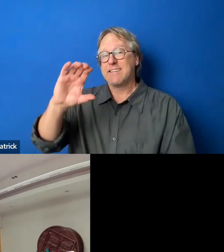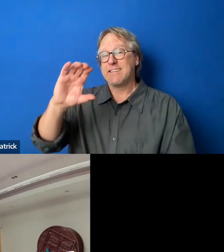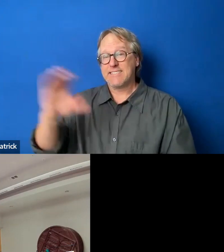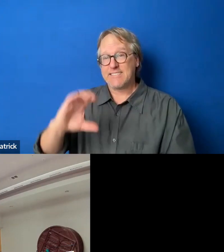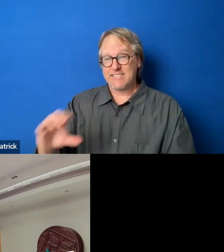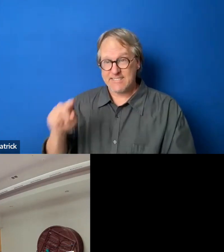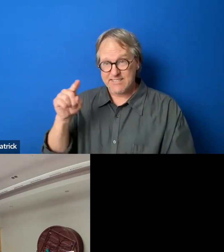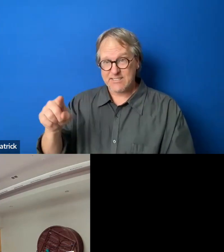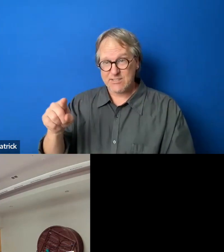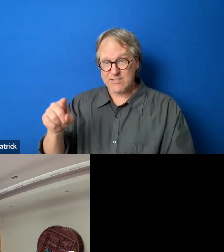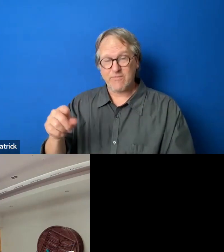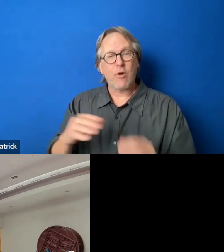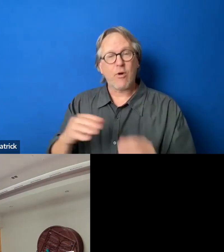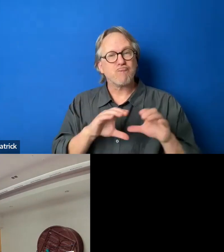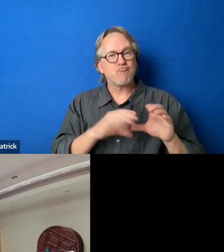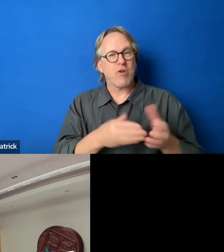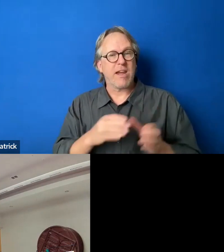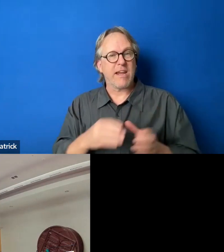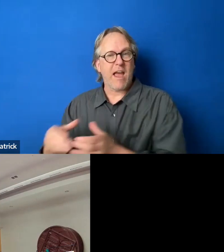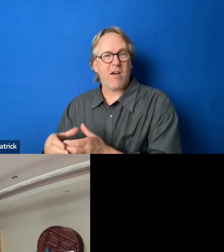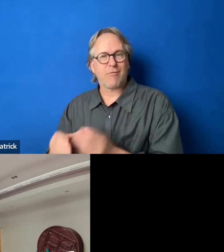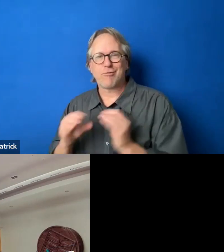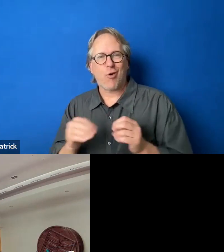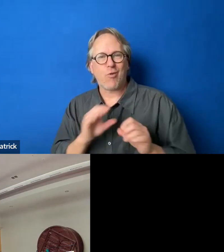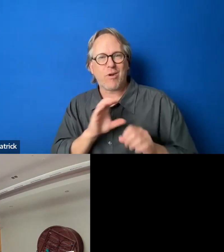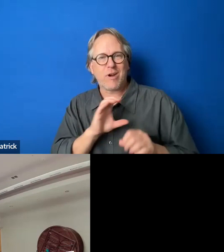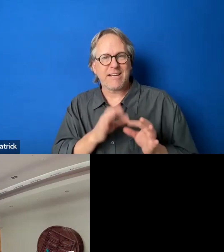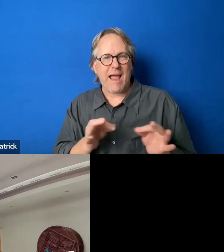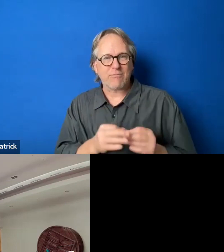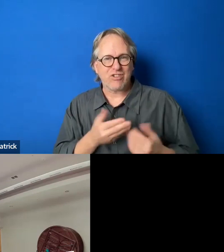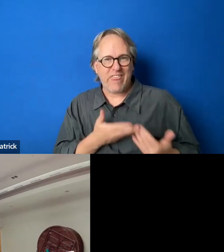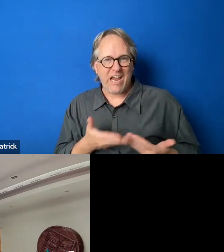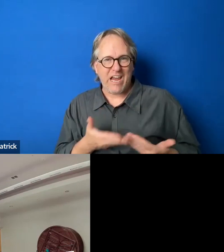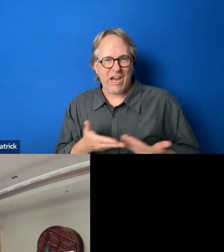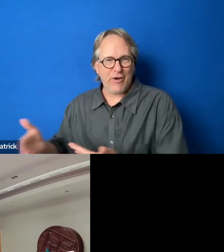in a breakout room. So I feel really lucky